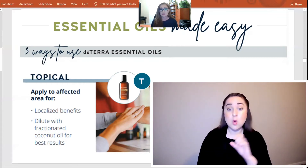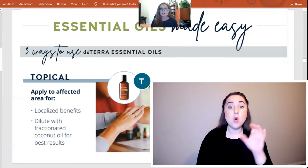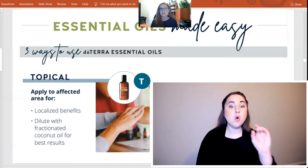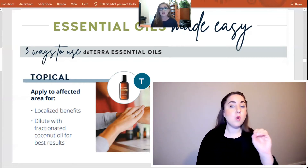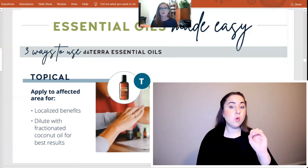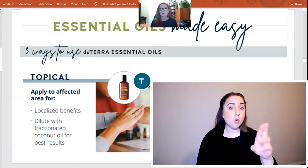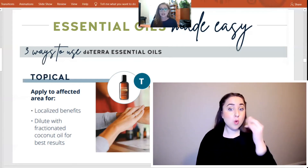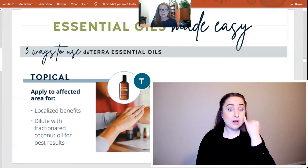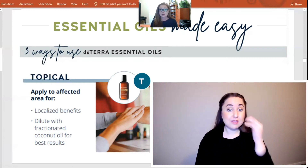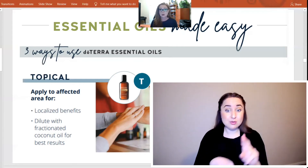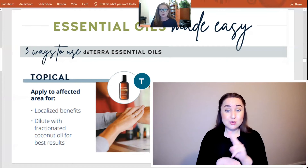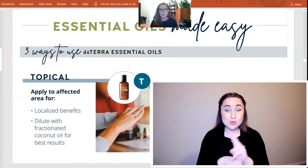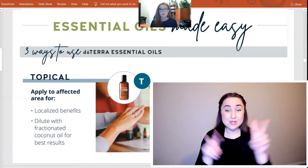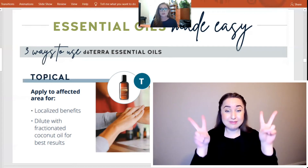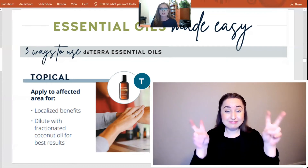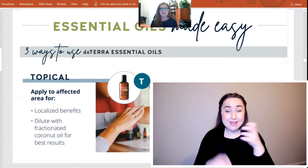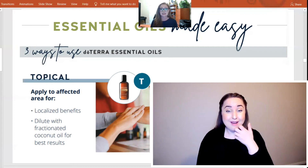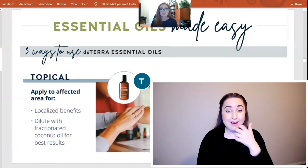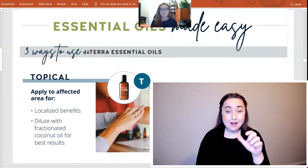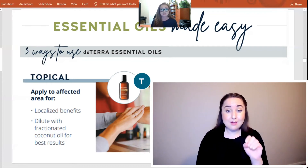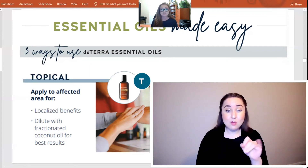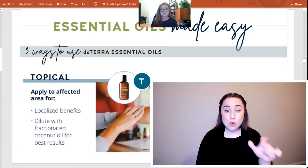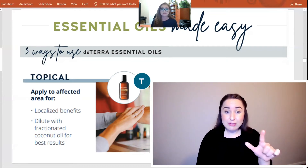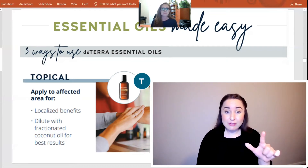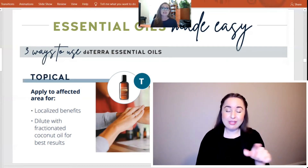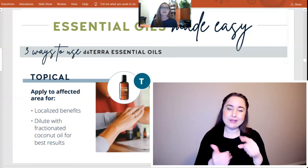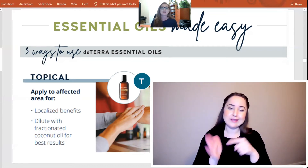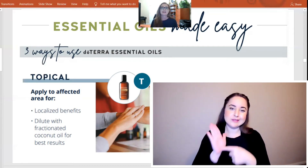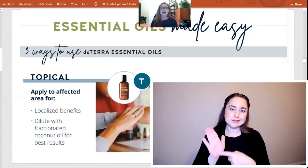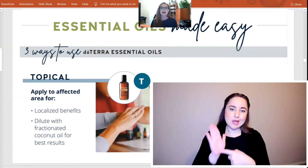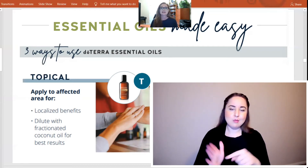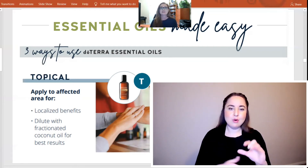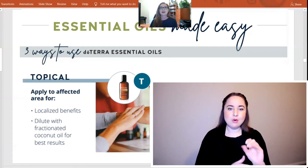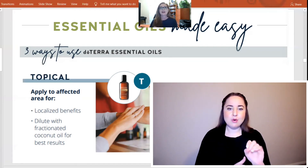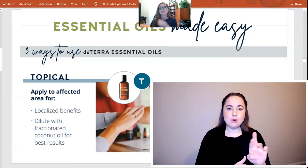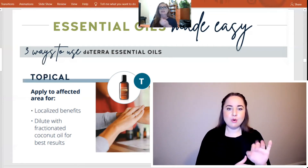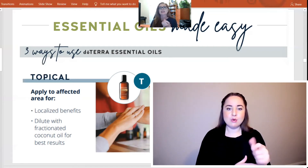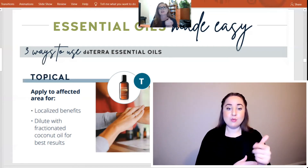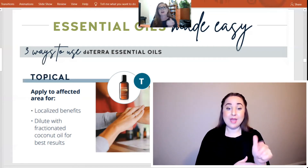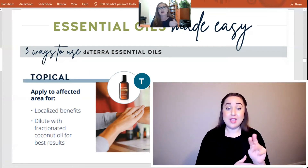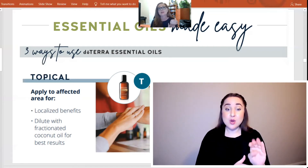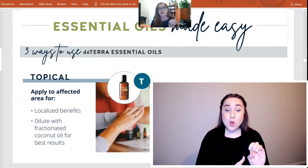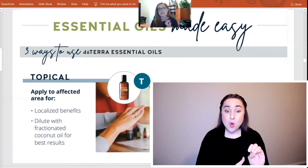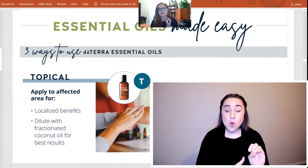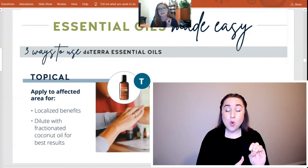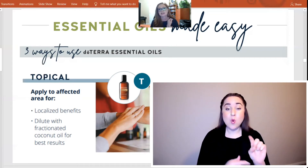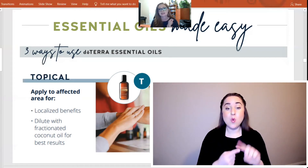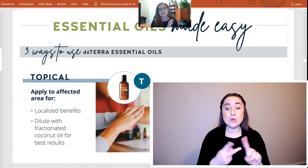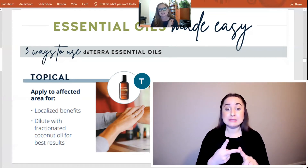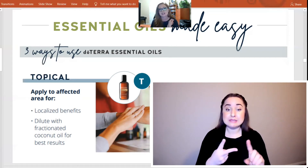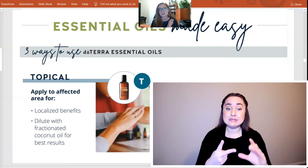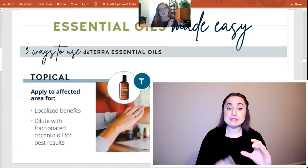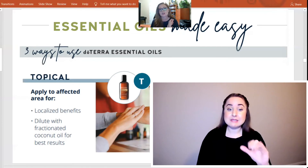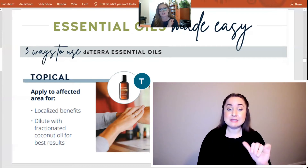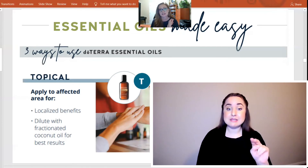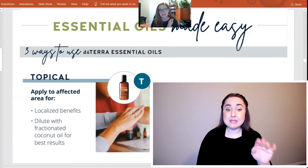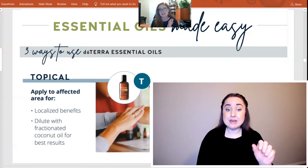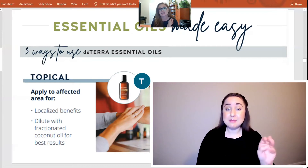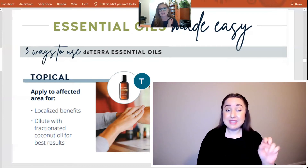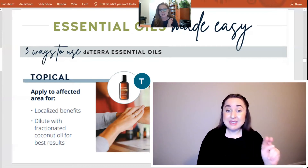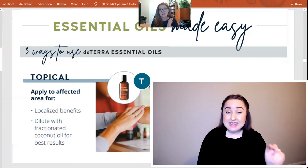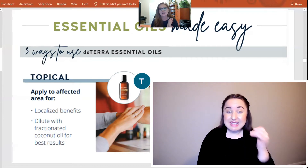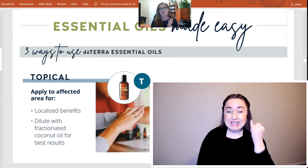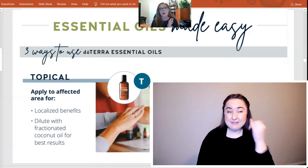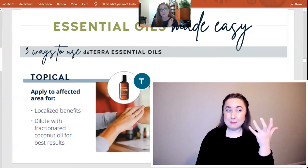So oils like oregano or cinnamon that might leave an unpleasant sensation on the